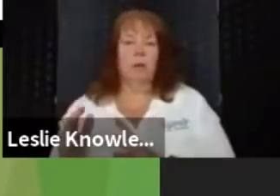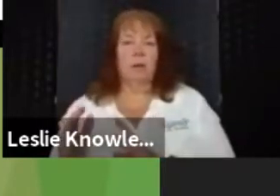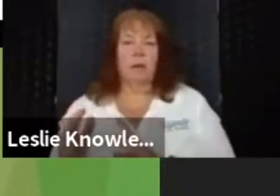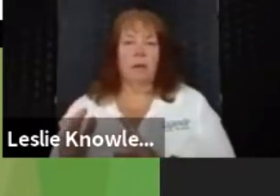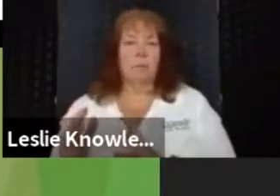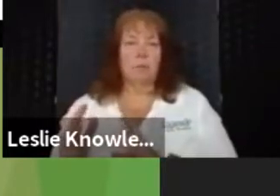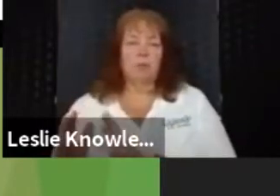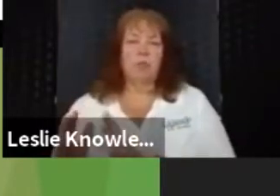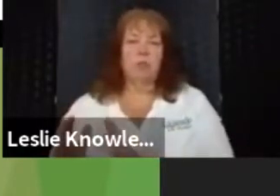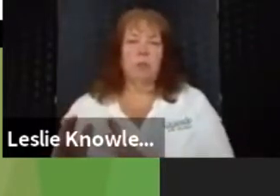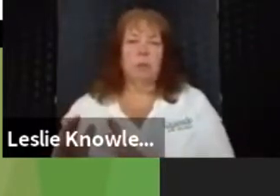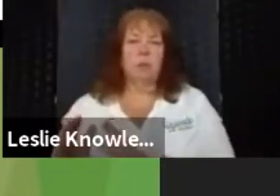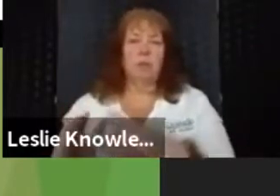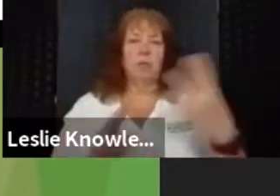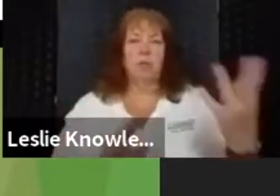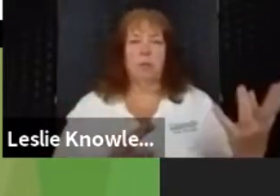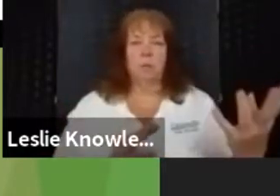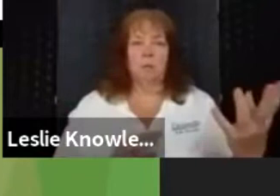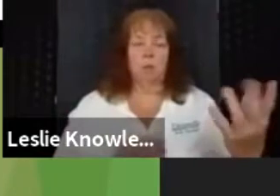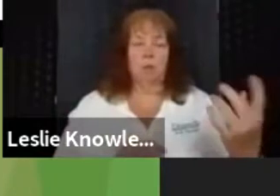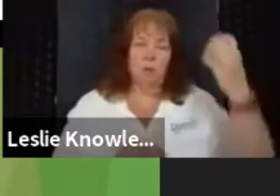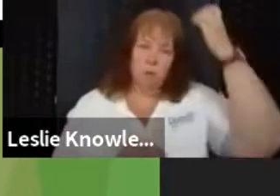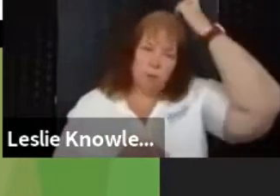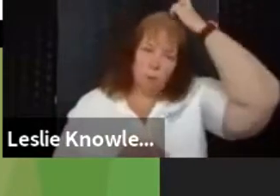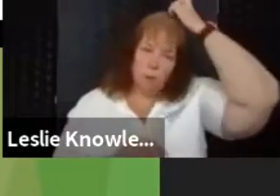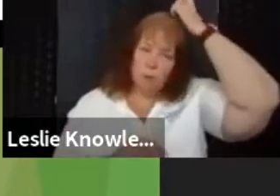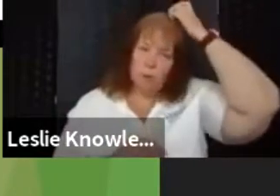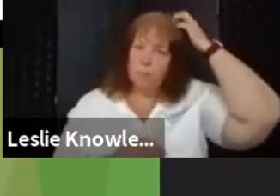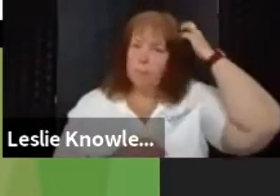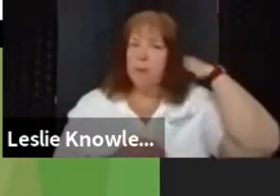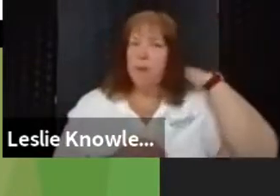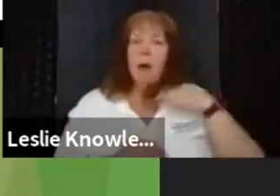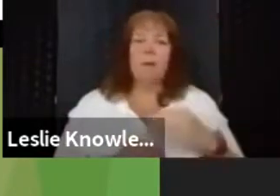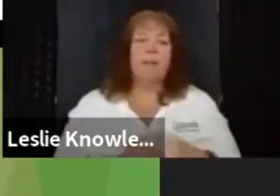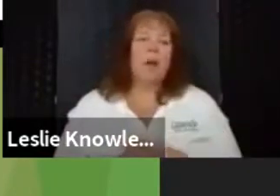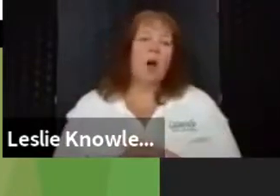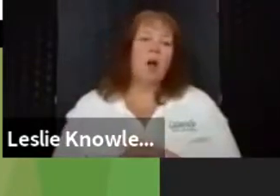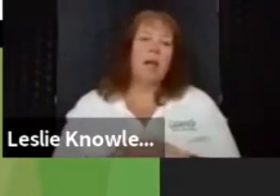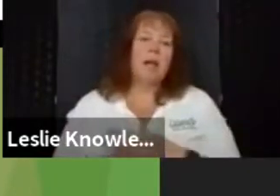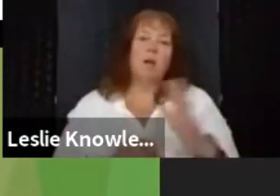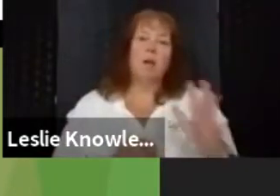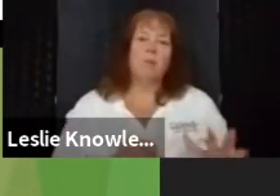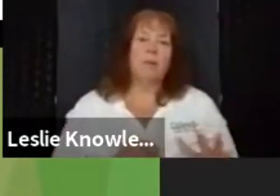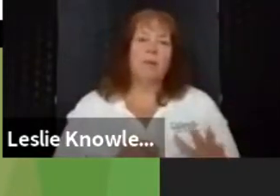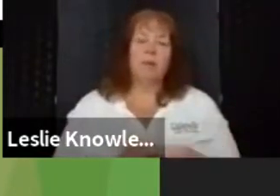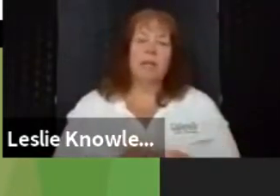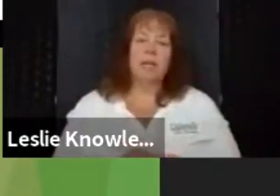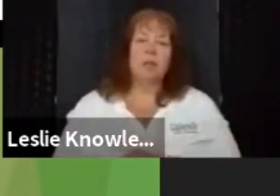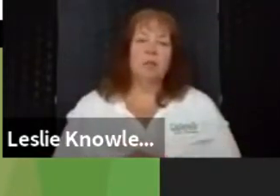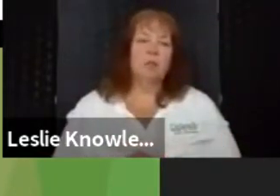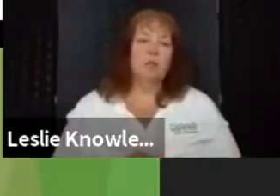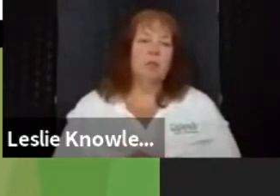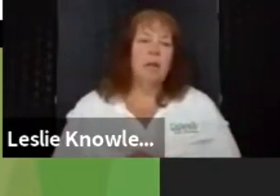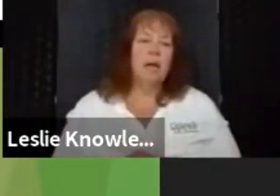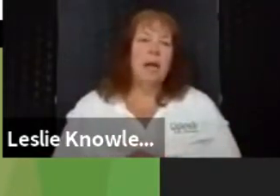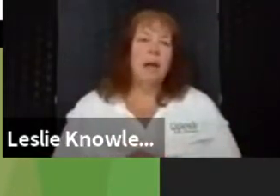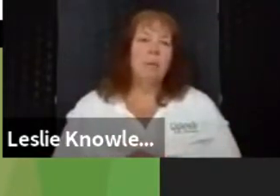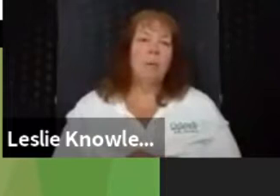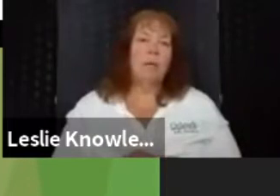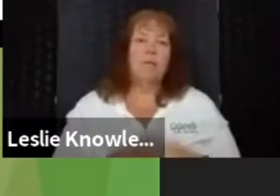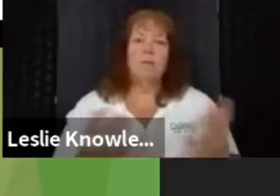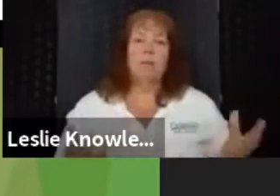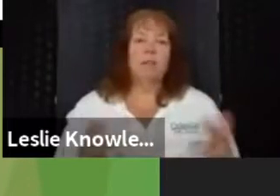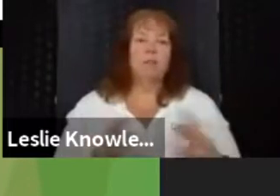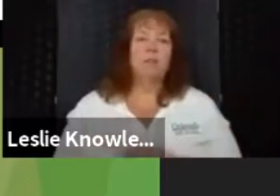an associate's degree before you can join their program. But they have all taken our students,